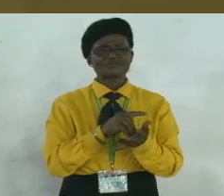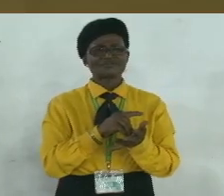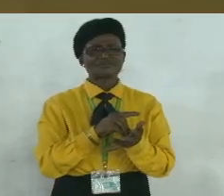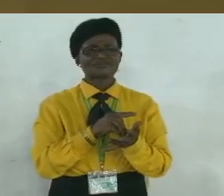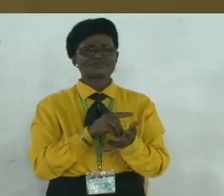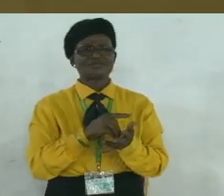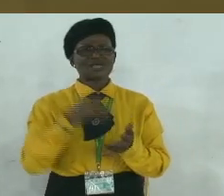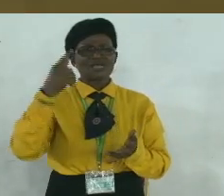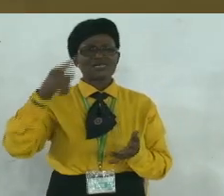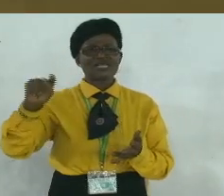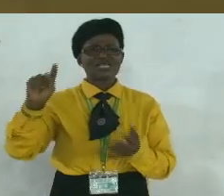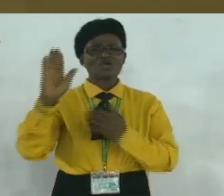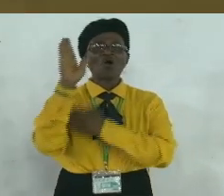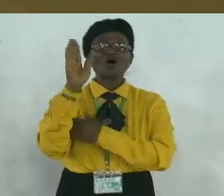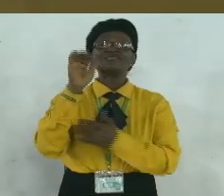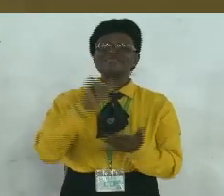the God of all flesh,